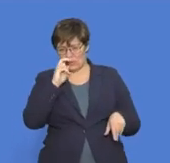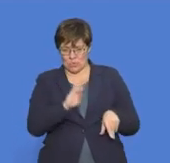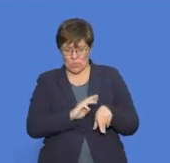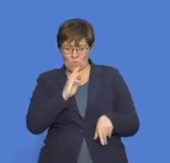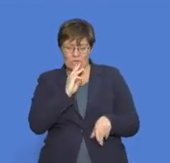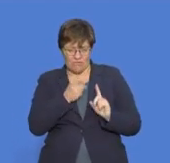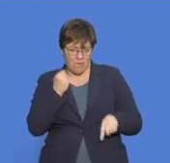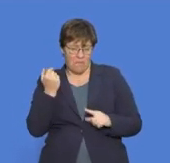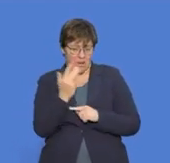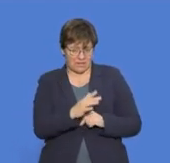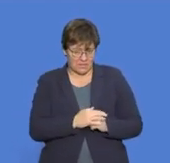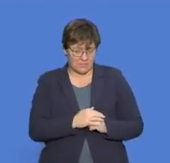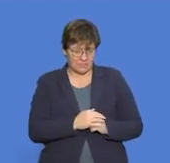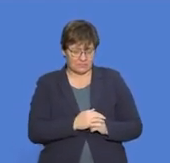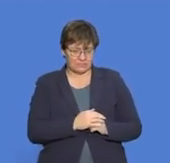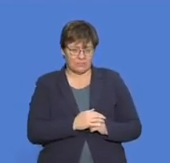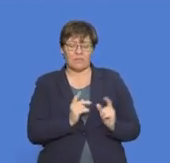so transpiration